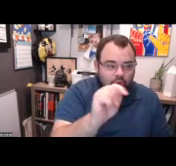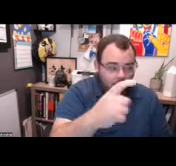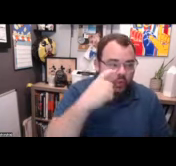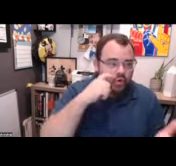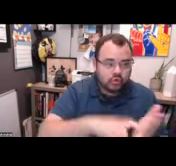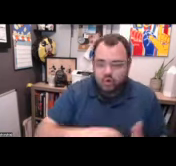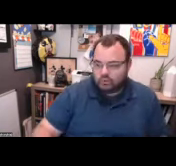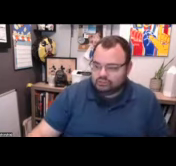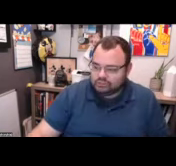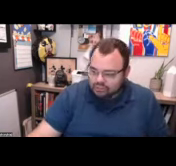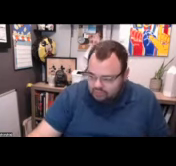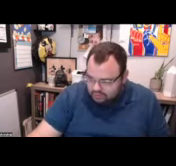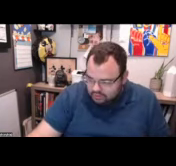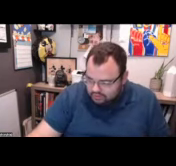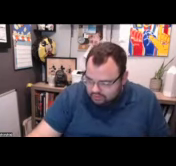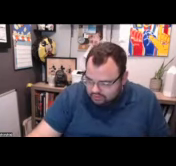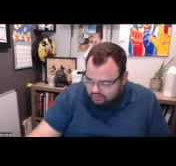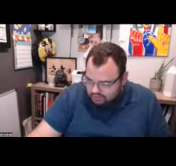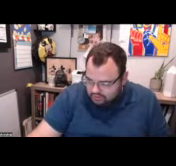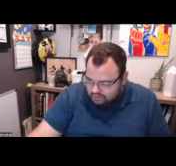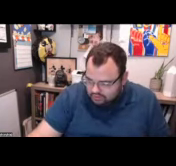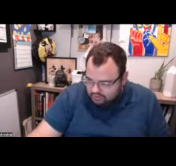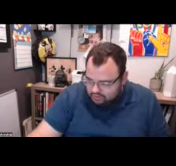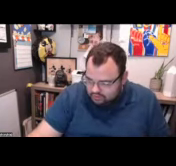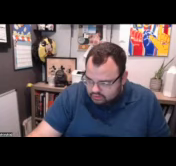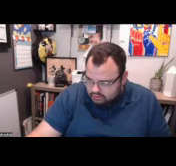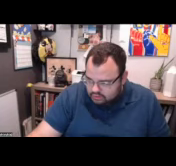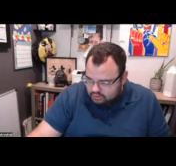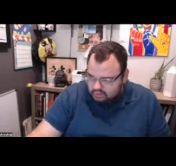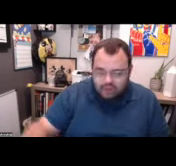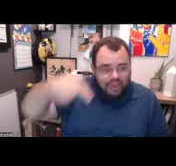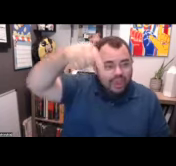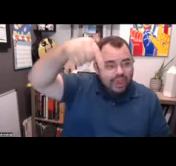But you notice